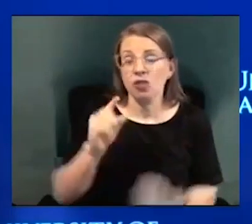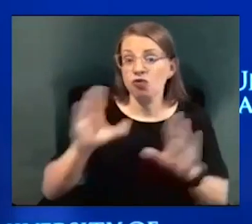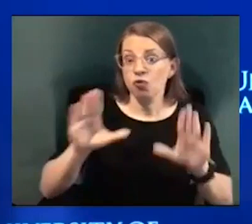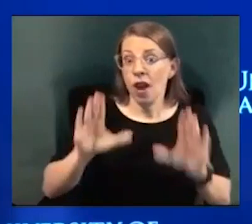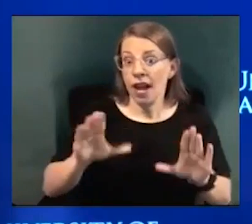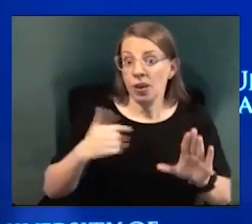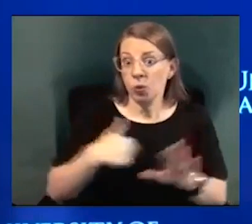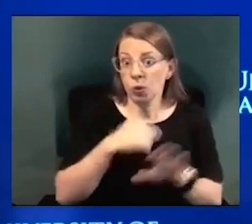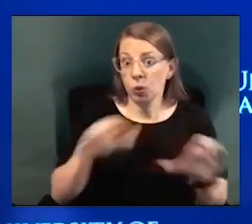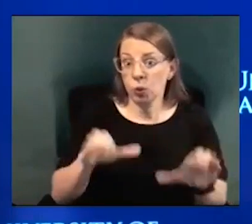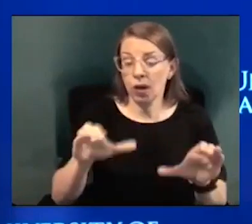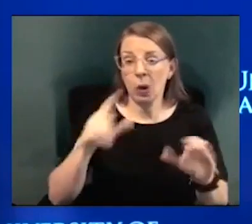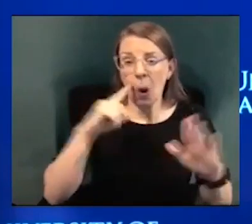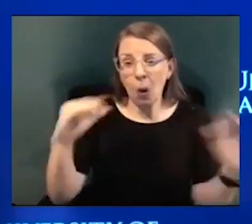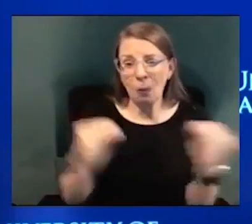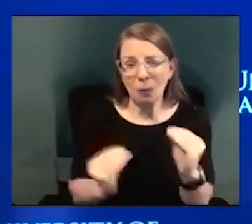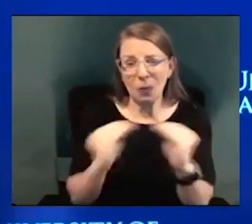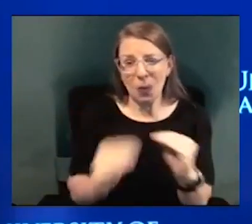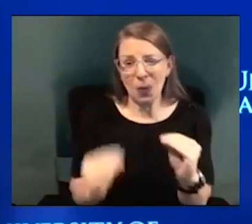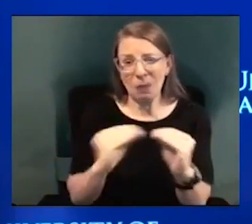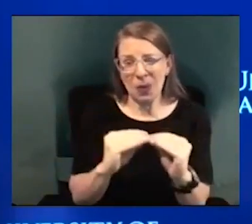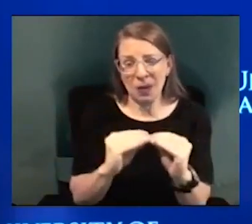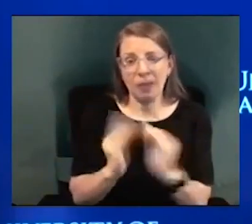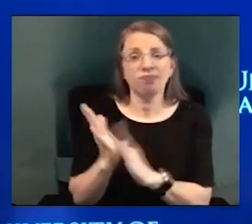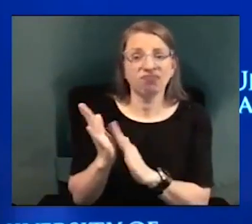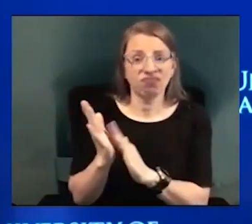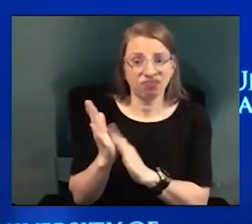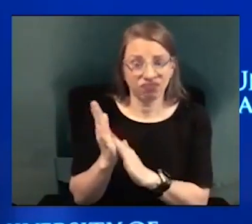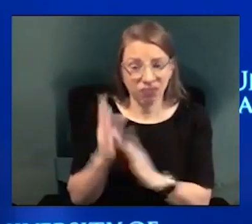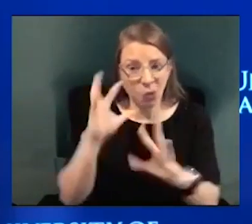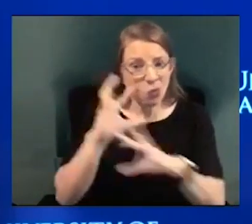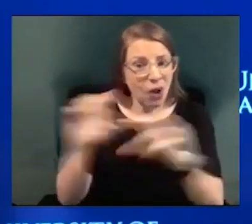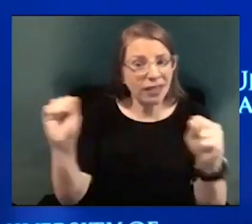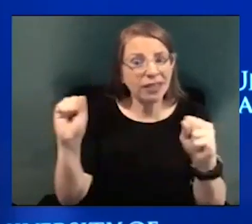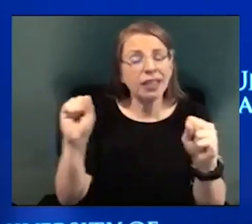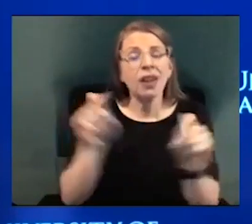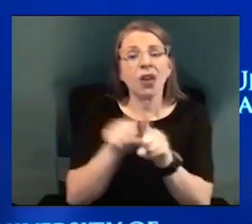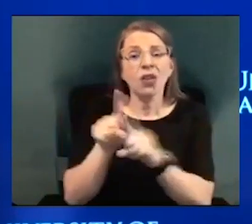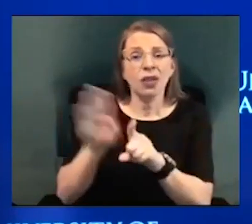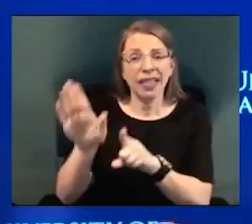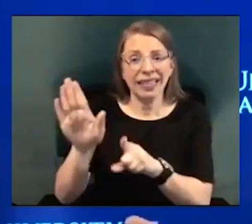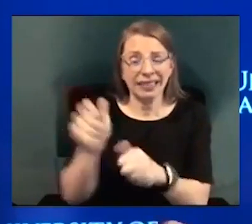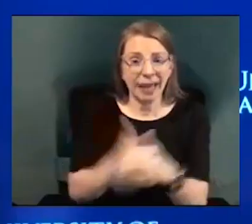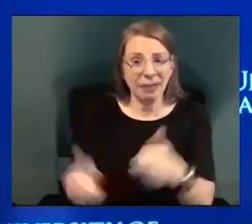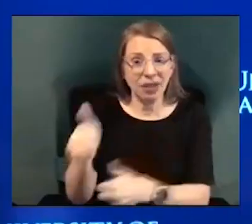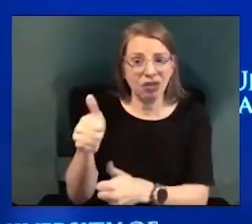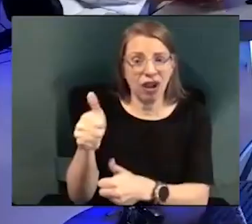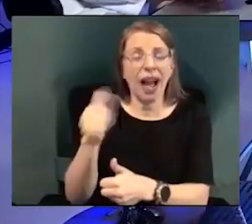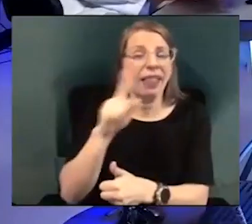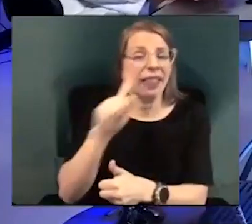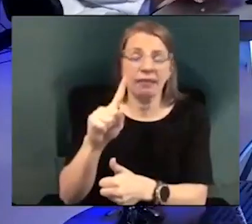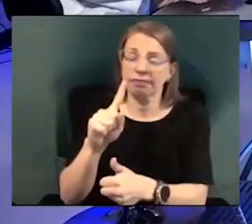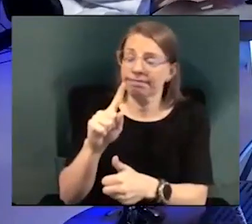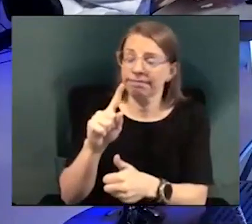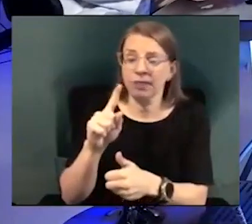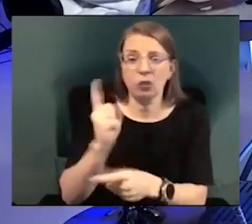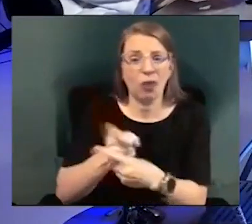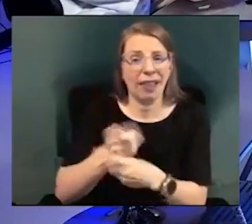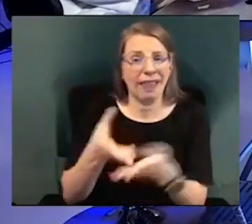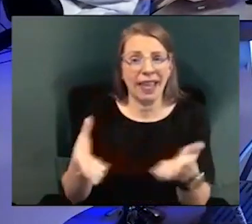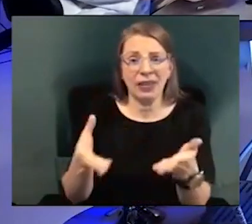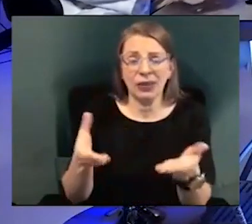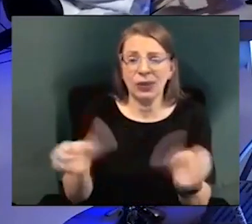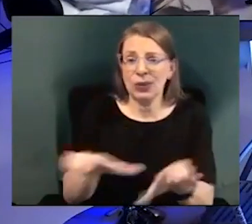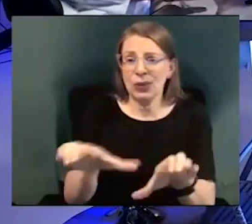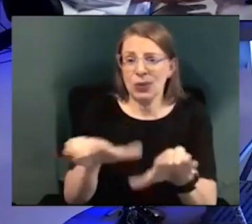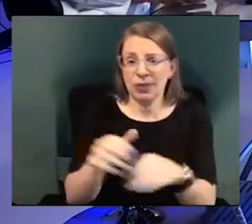more of it. I applaud the president and the administration for doing that because it's just the right thing to do, Hawk. Yeah, and I think more to the